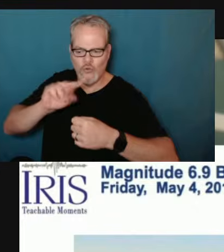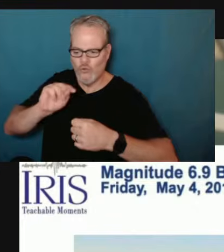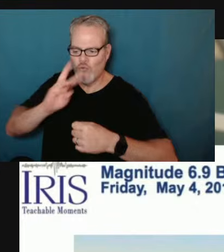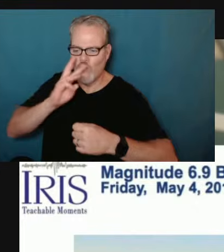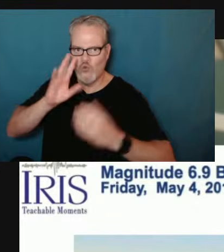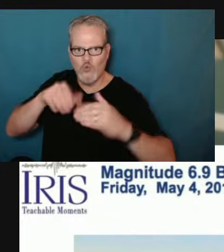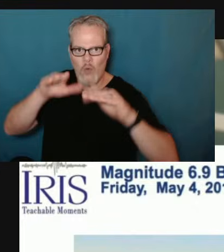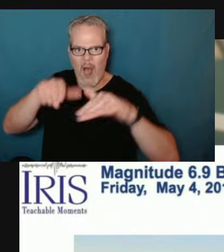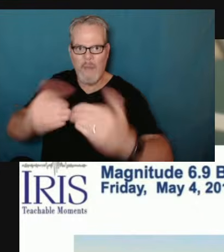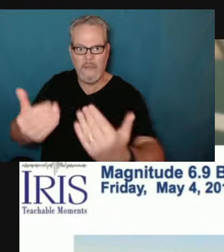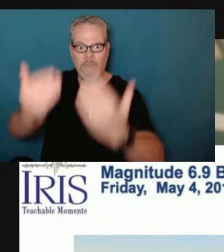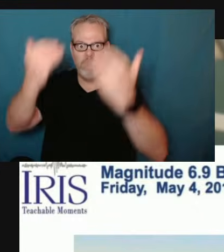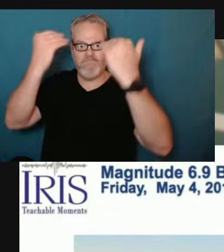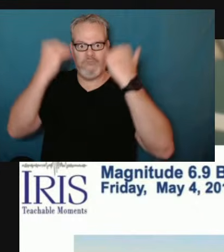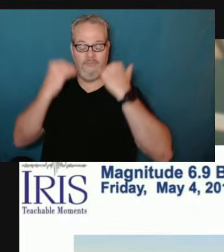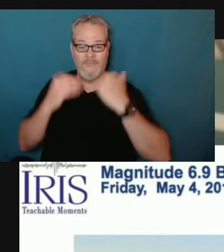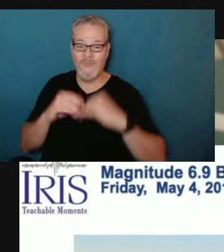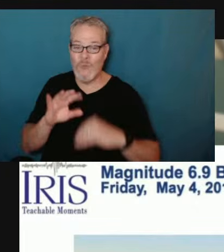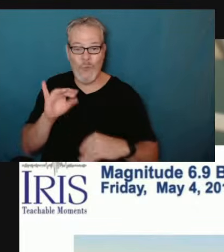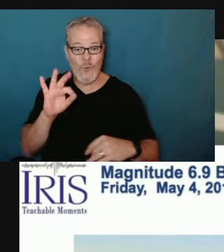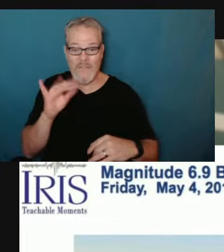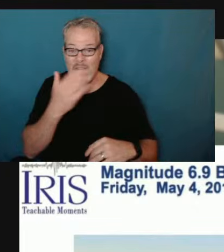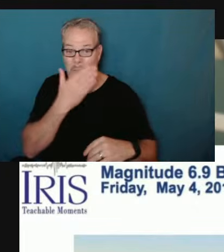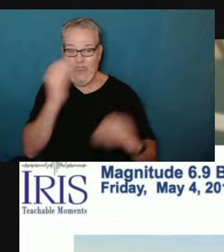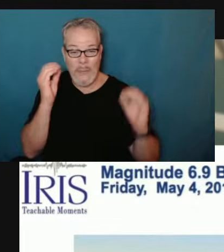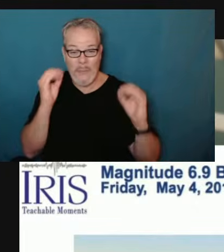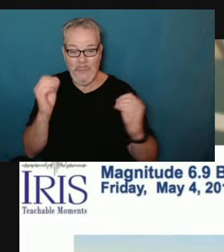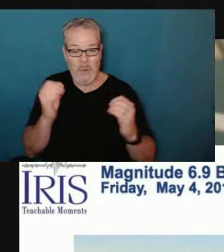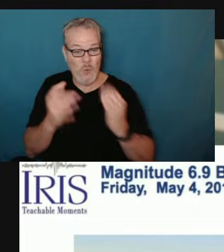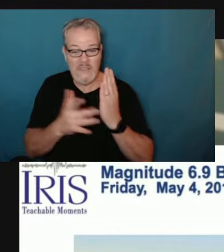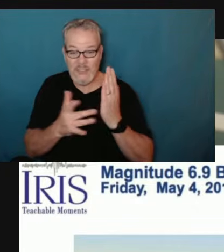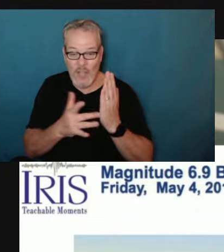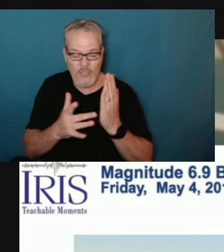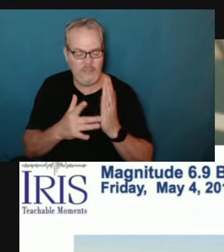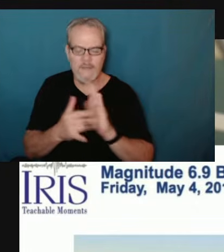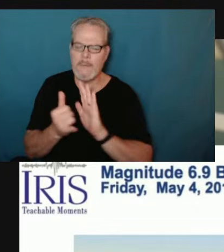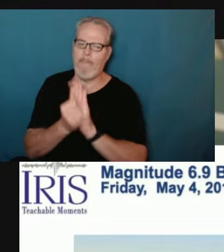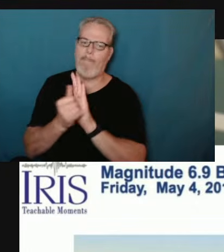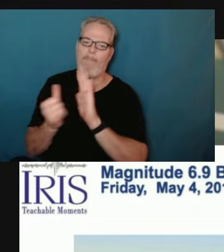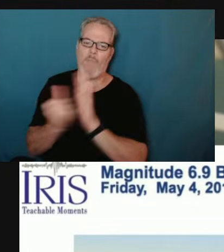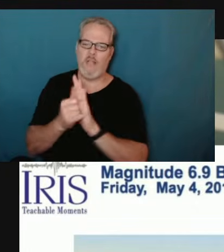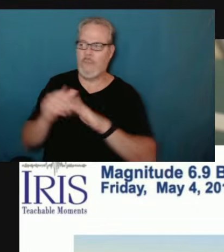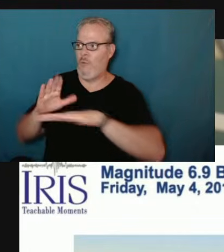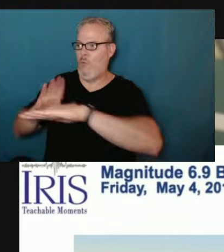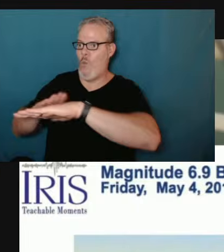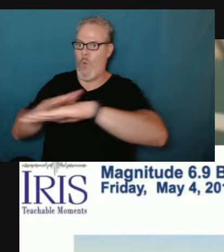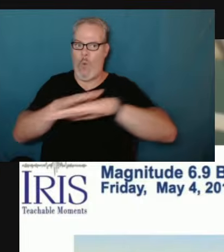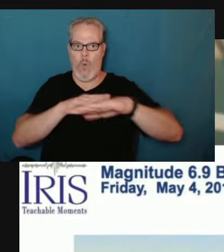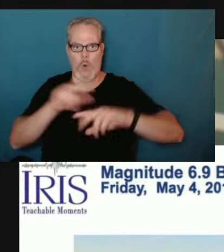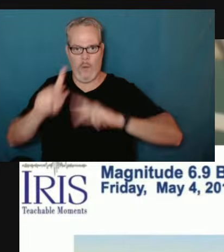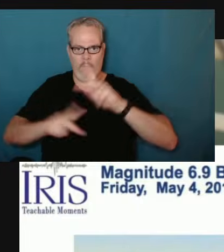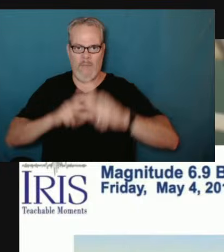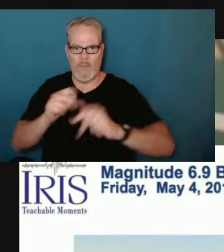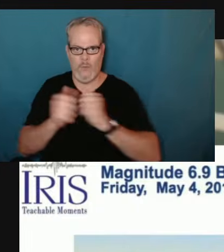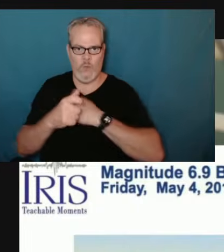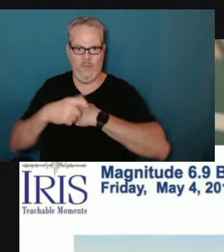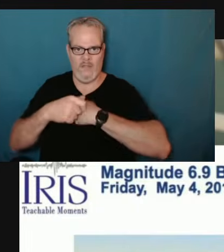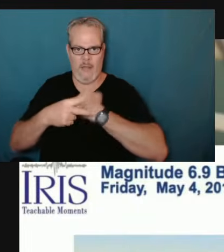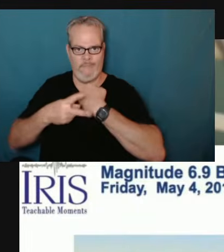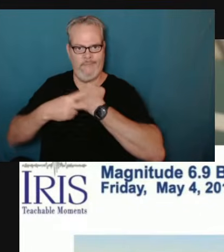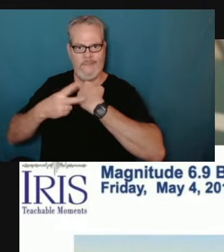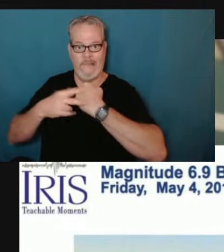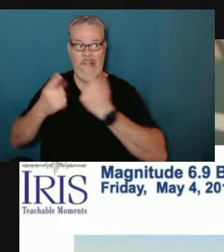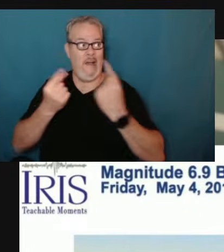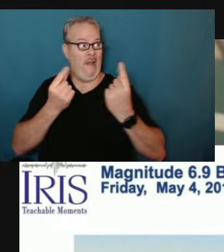with the best technology you can imagine, it would be impossible to get the warning out to everyone in time to respond, as David and